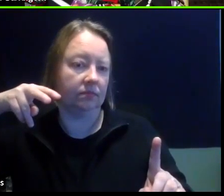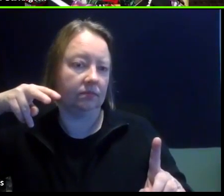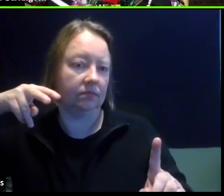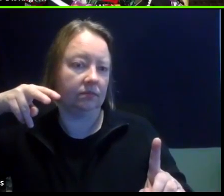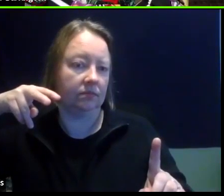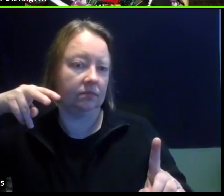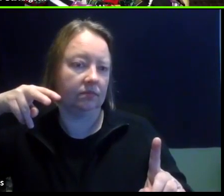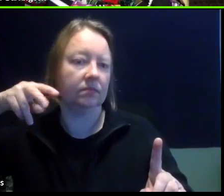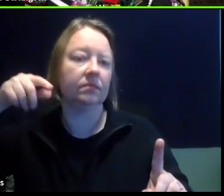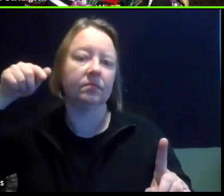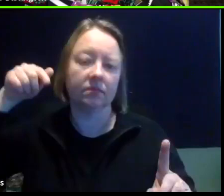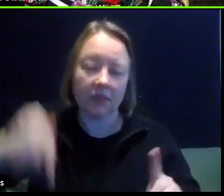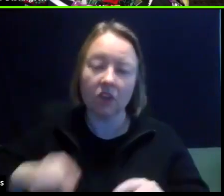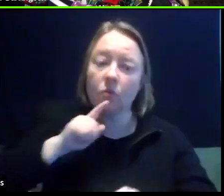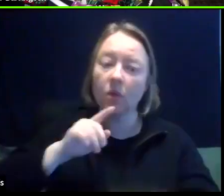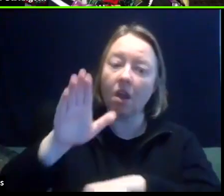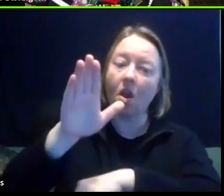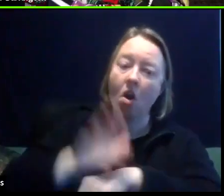This is a call to action.